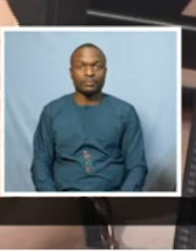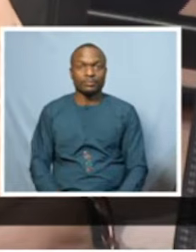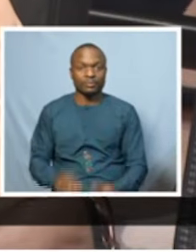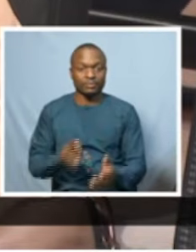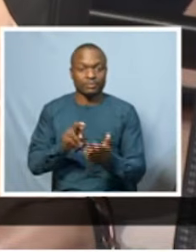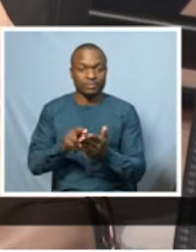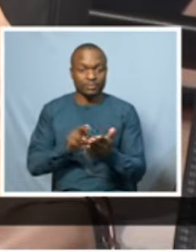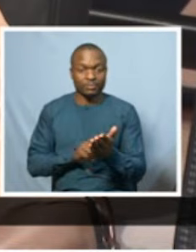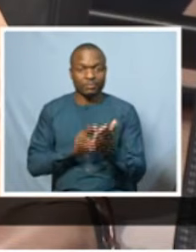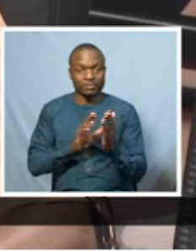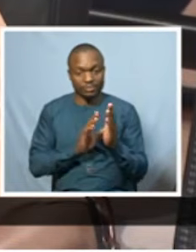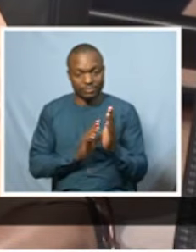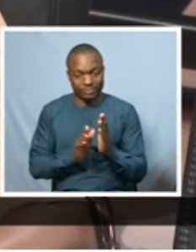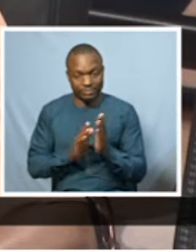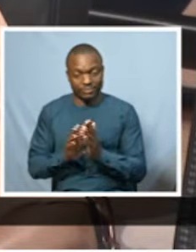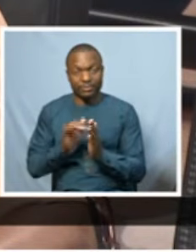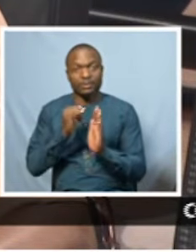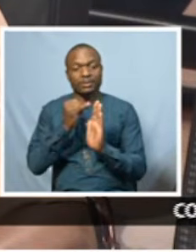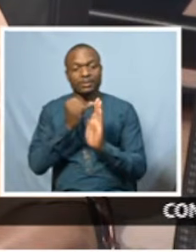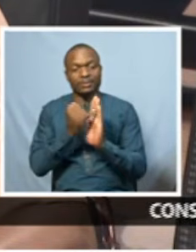report was prepared in January.